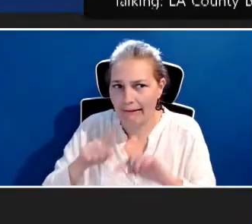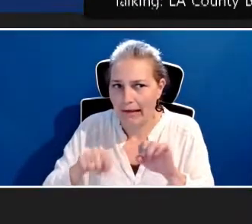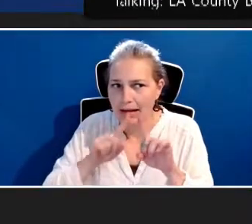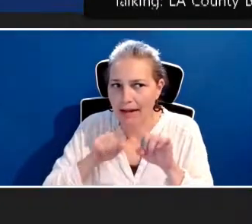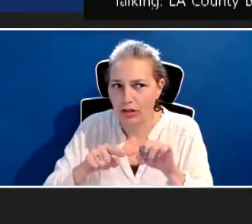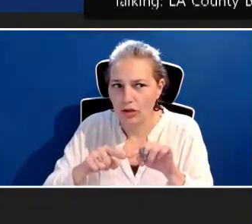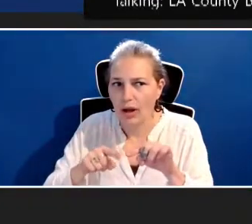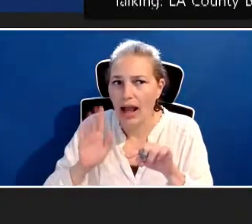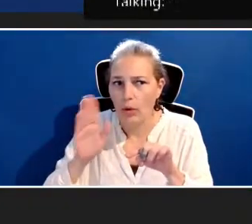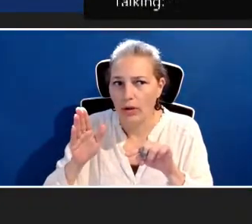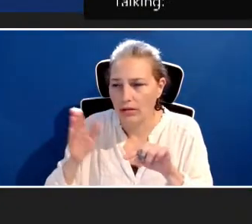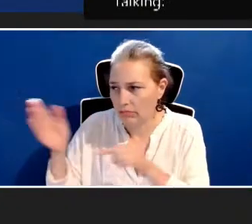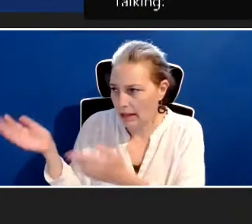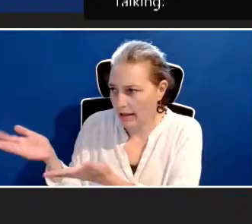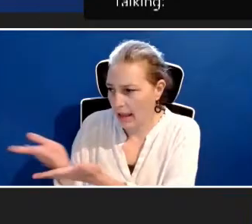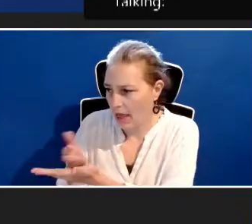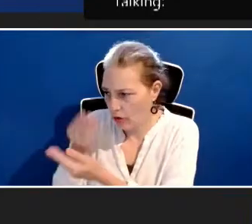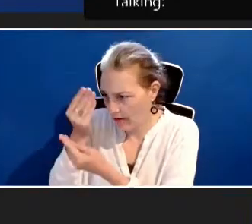Okay.